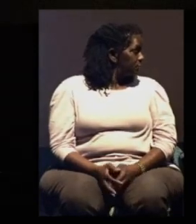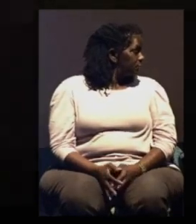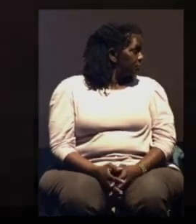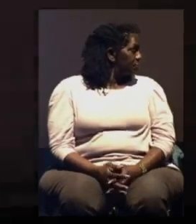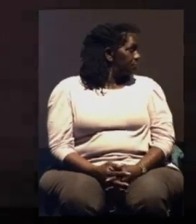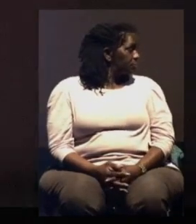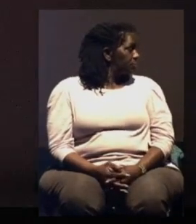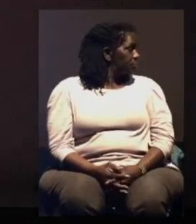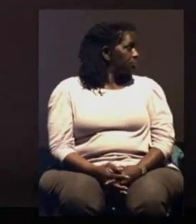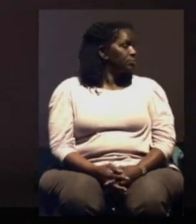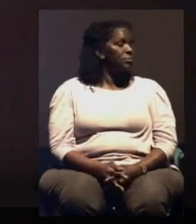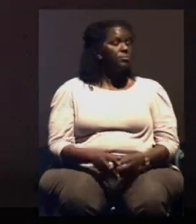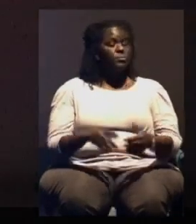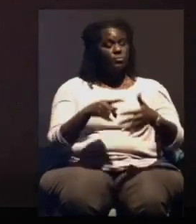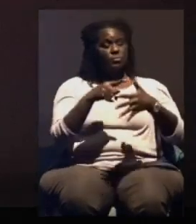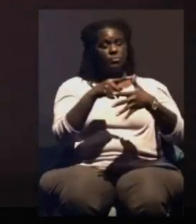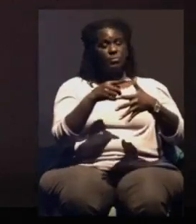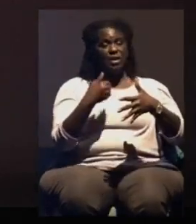Have a dream.